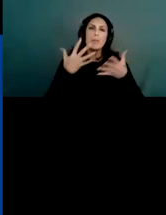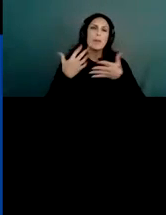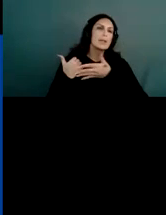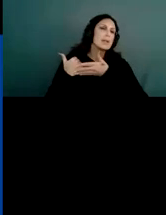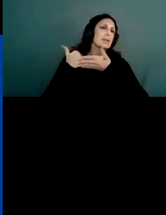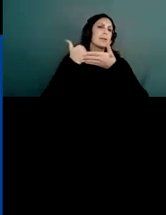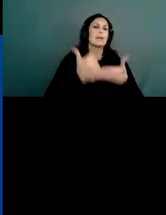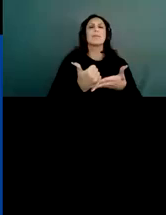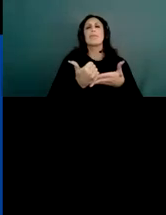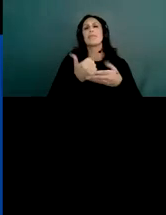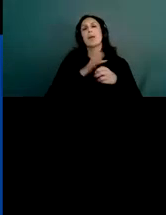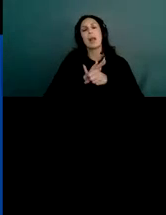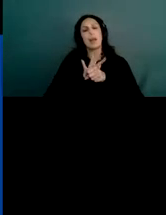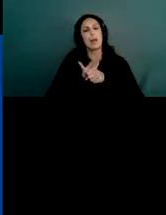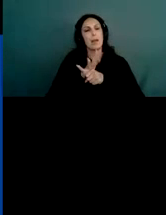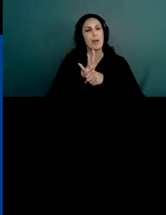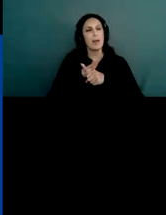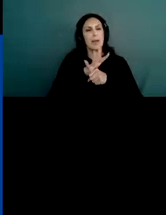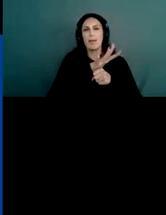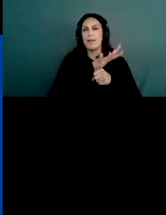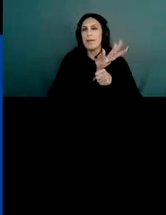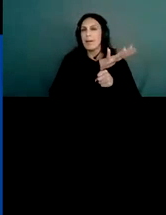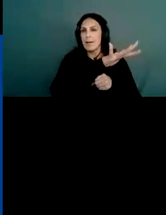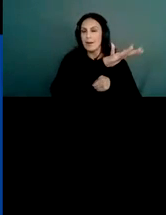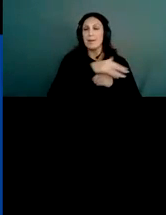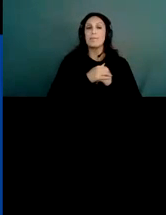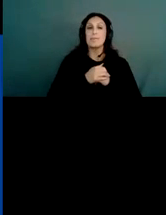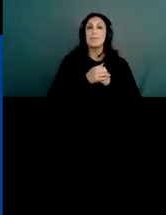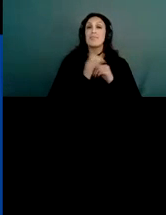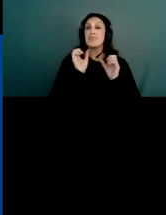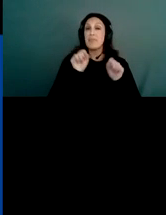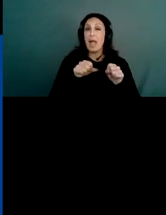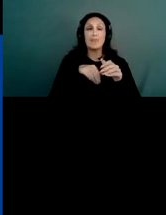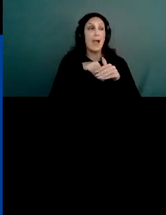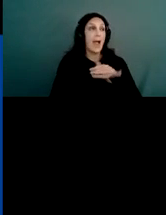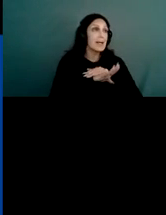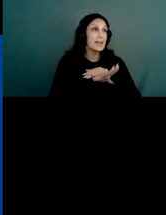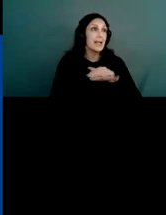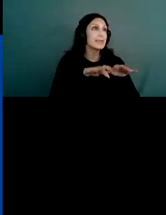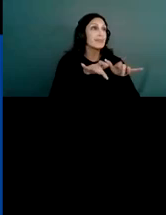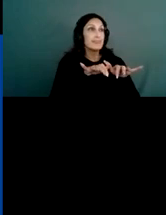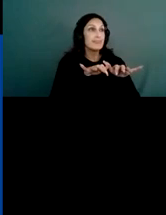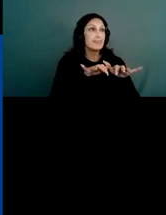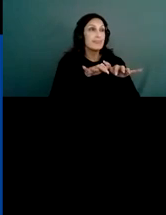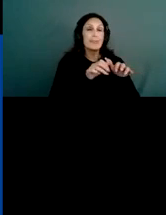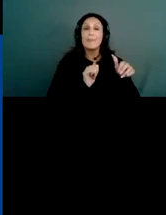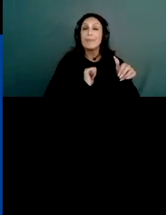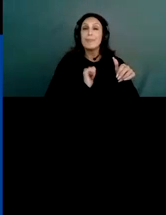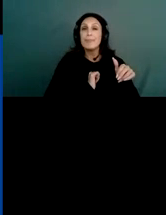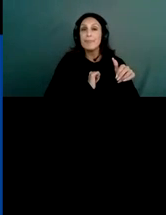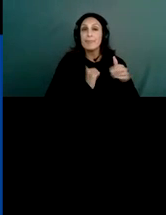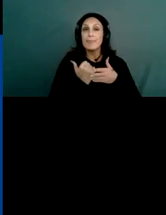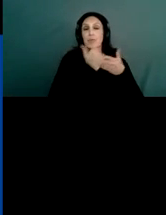to go ahead and show you where you can access resources to help your students in their